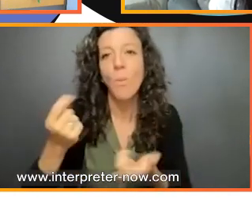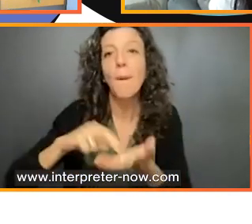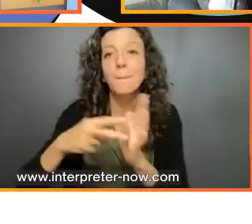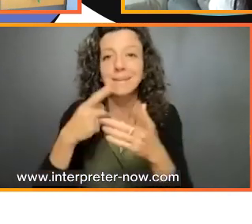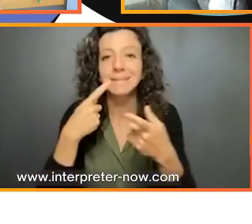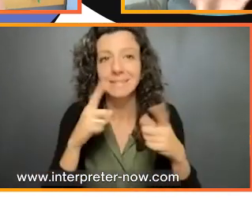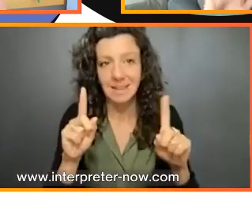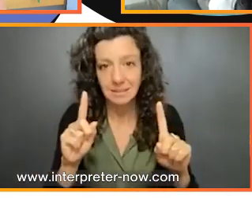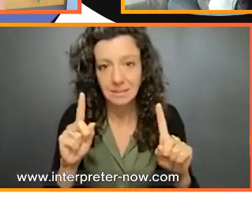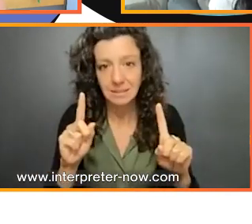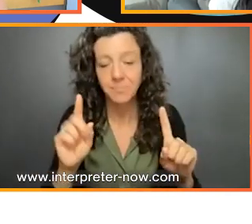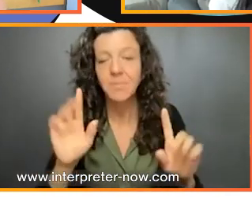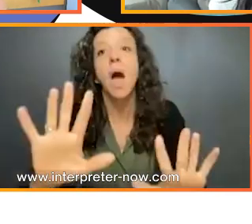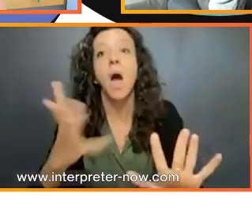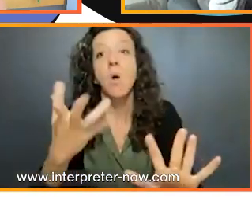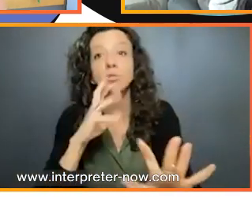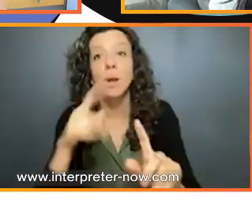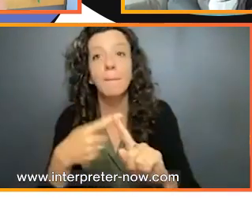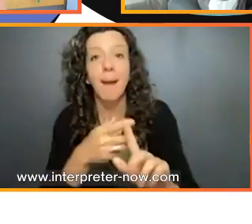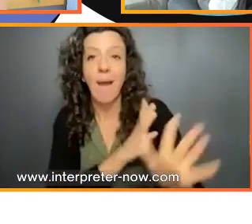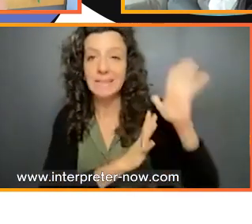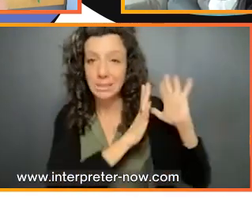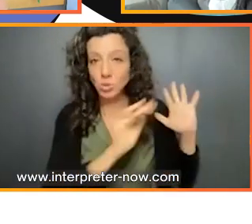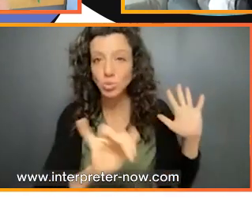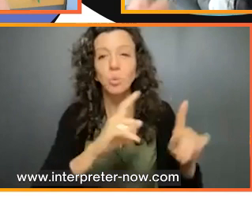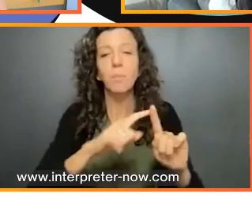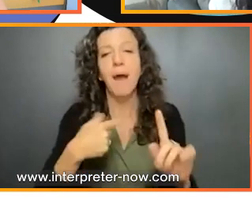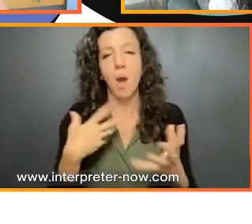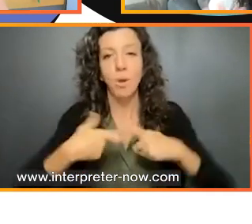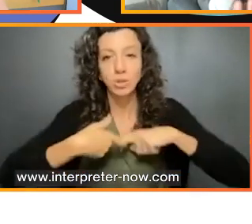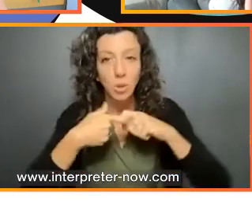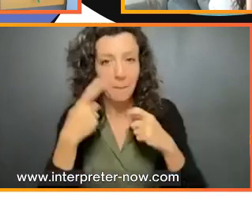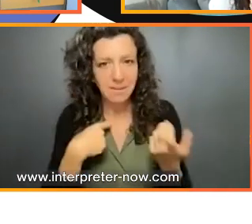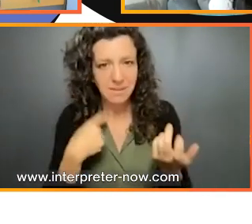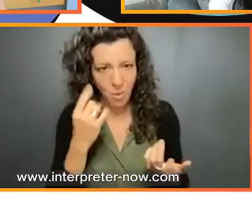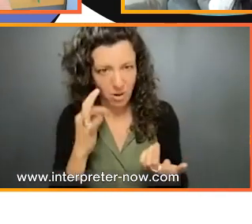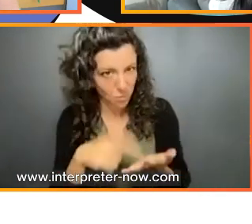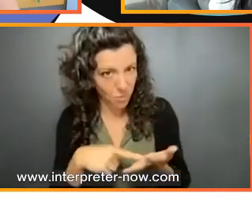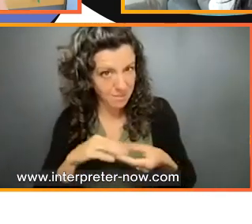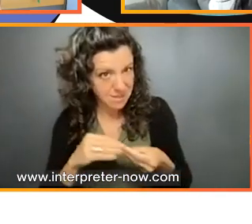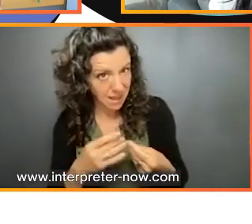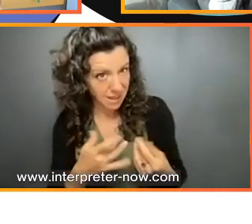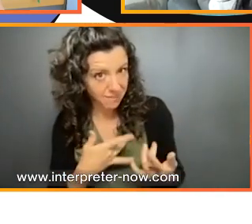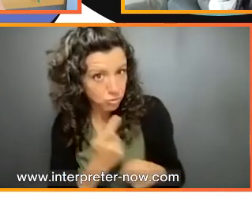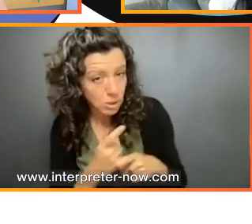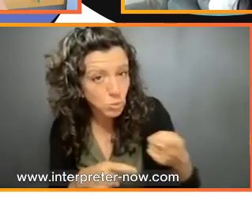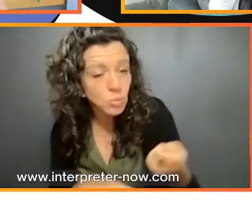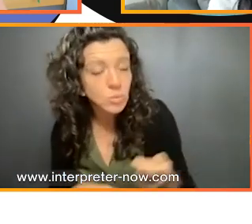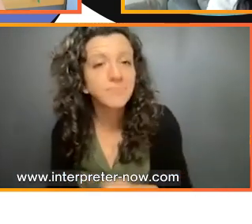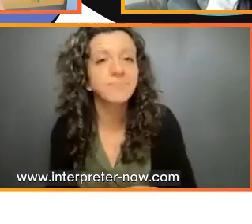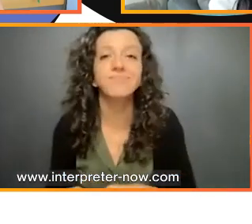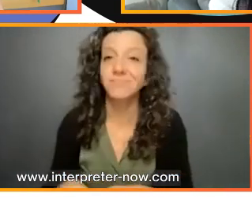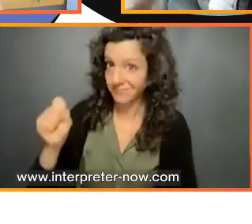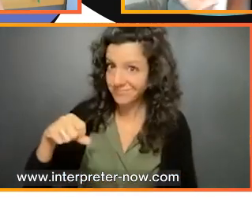success. But why don't I stop there? I do want to speak to the ancestral point, but let me just stop there because I'm wondering if what I'm sharing is resonating with you.